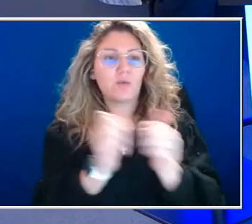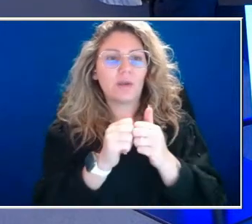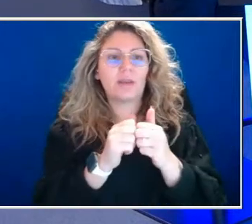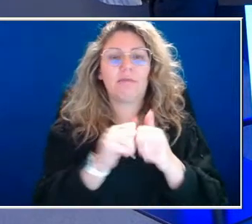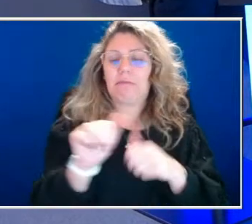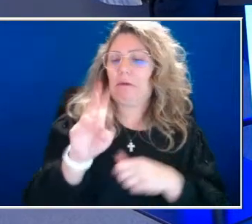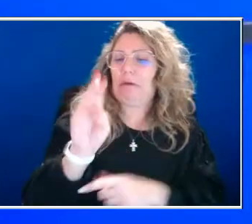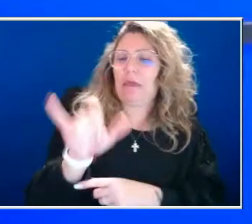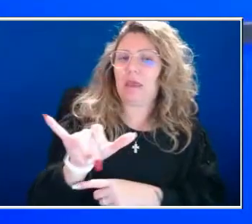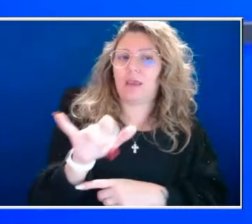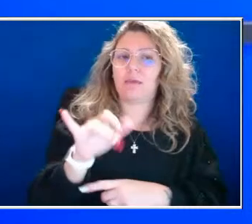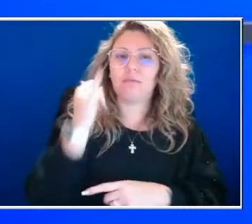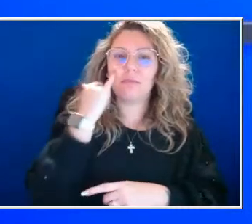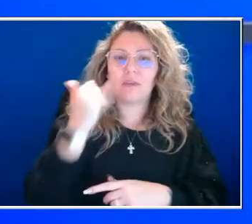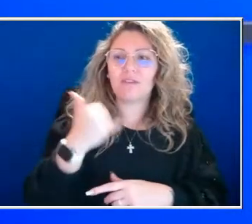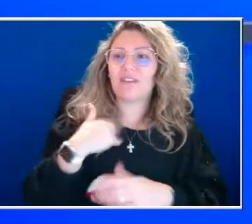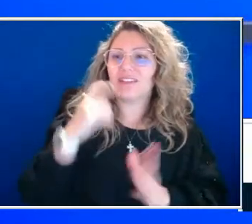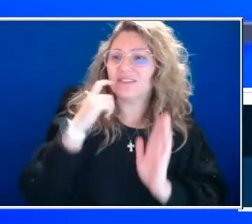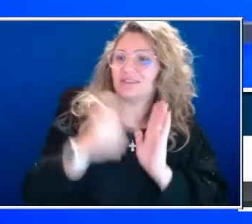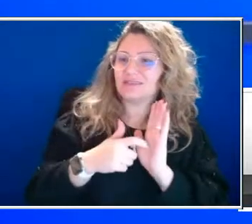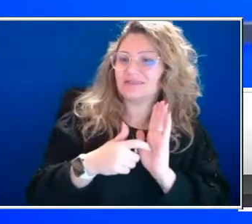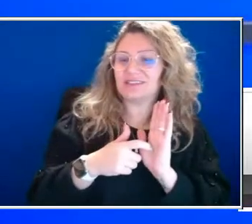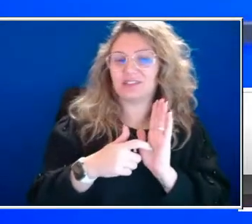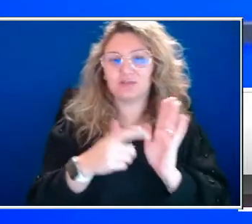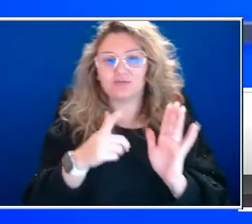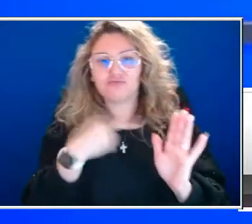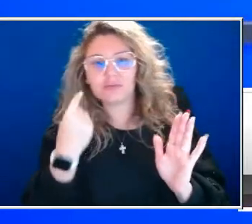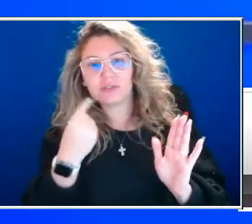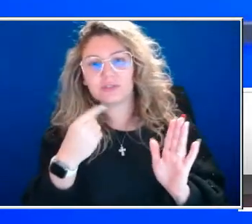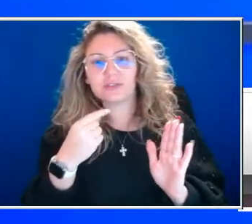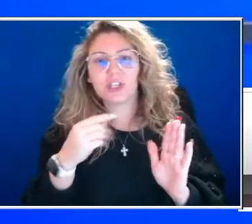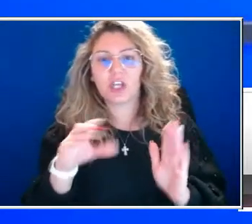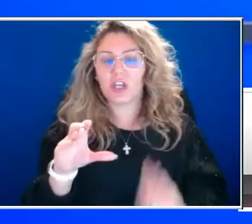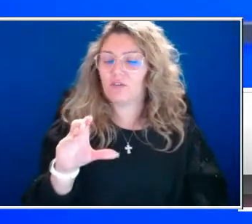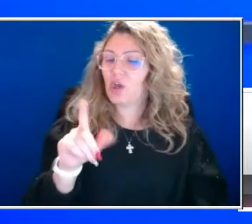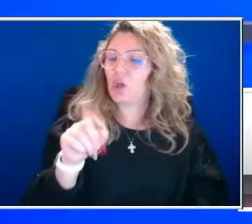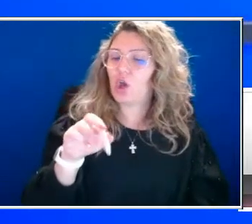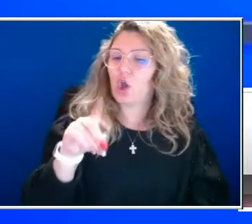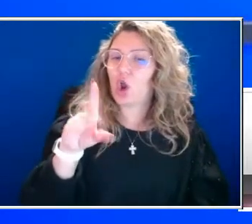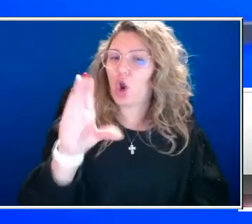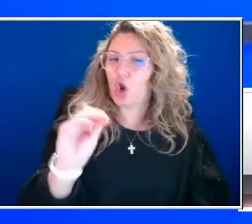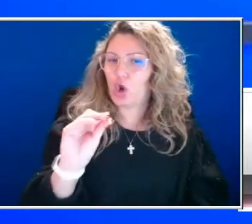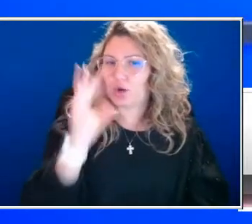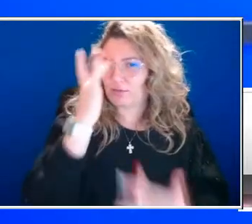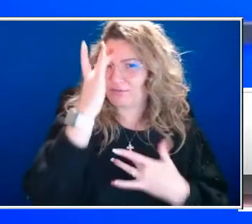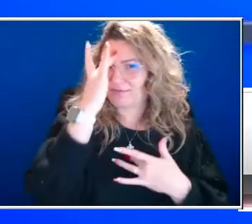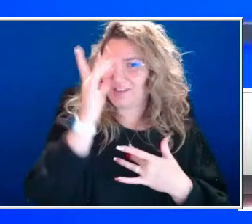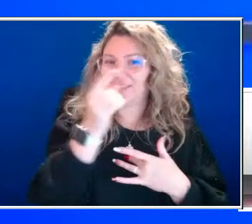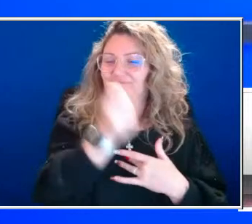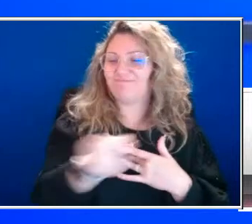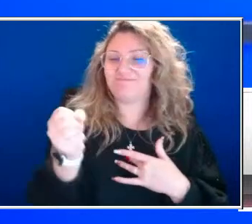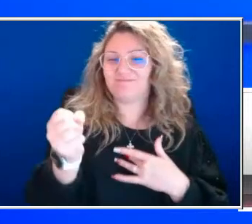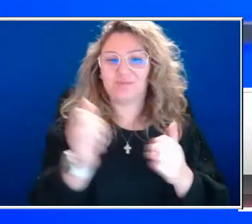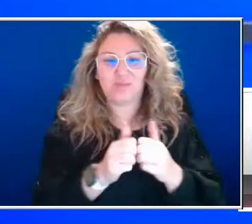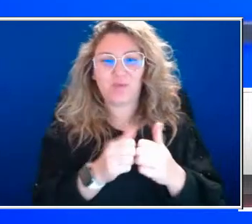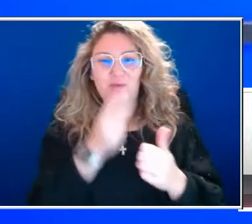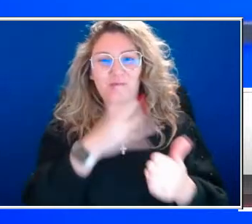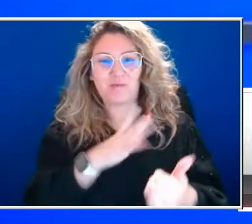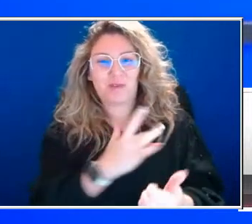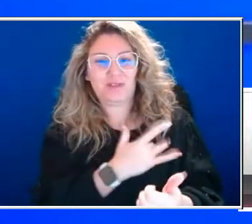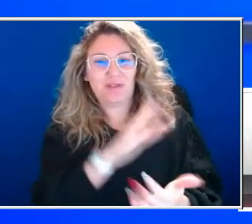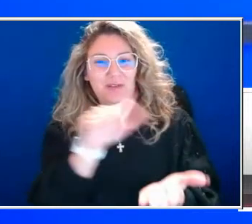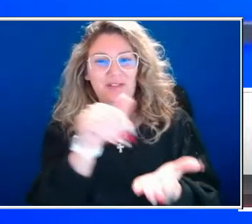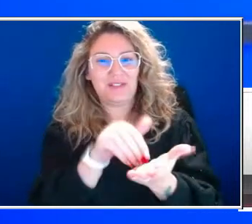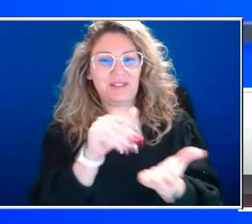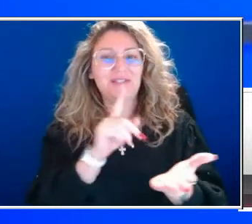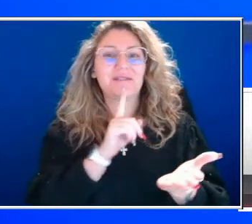is identified as being at risk of cardiovascular disease, I do get them plugged in with the Women's Heart Center, which is, as you said, a very robust